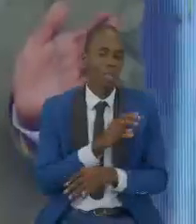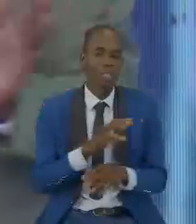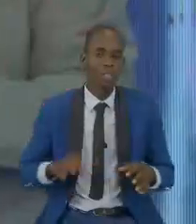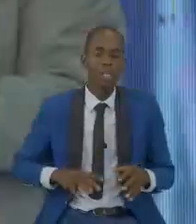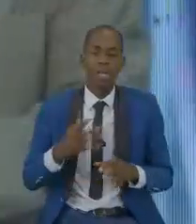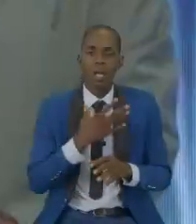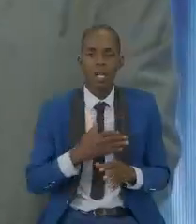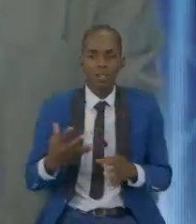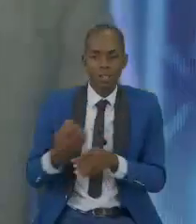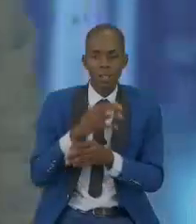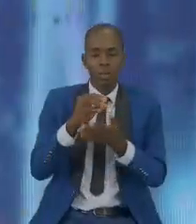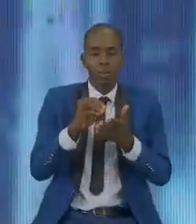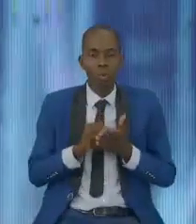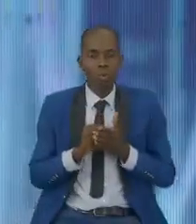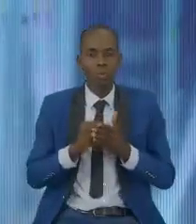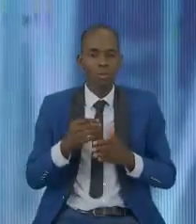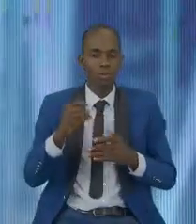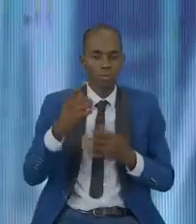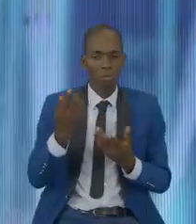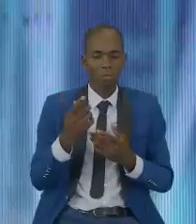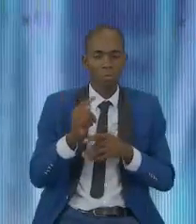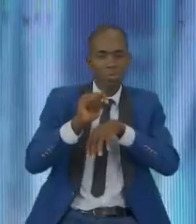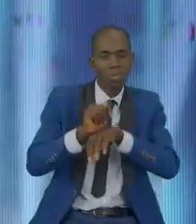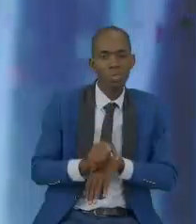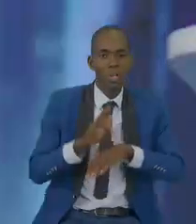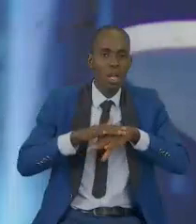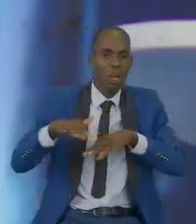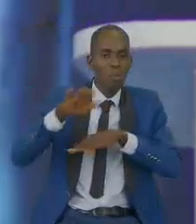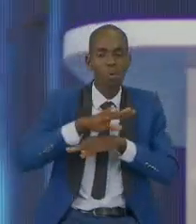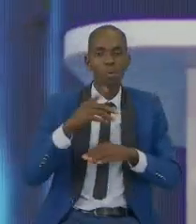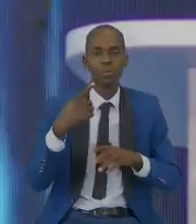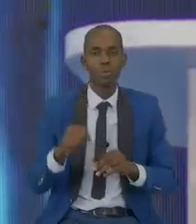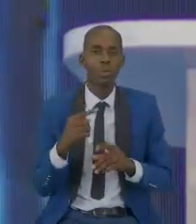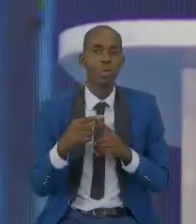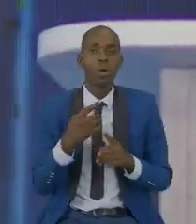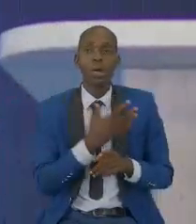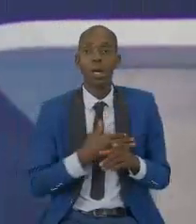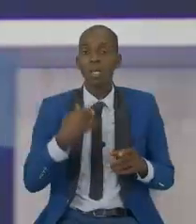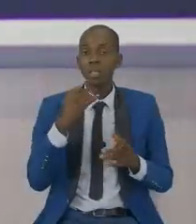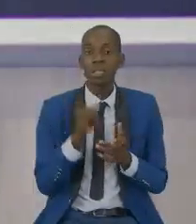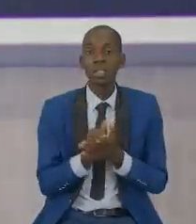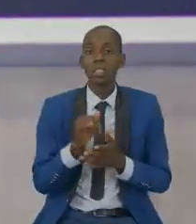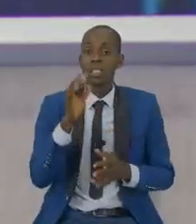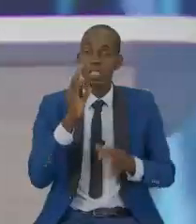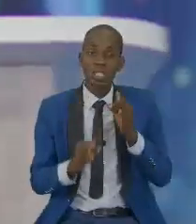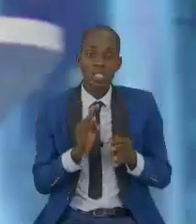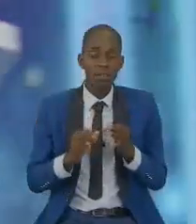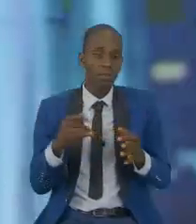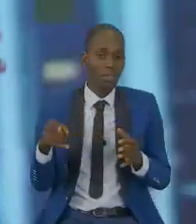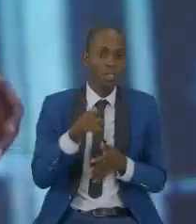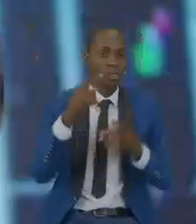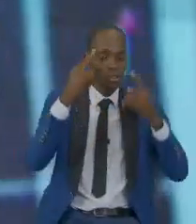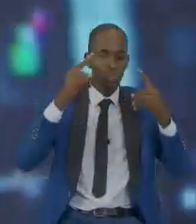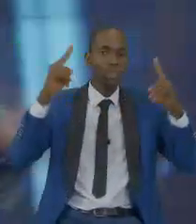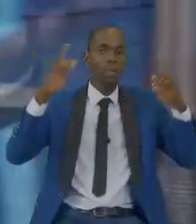uttermost part of the world, like those people uplifted their tradition. And if they succeeded by the power of the